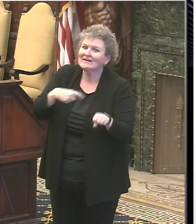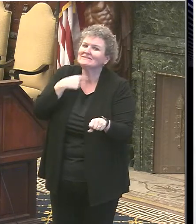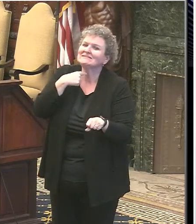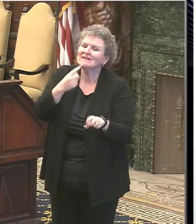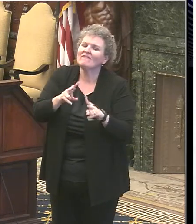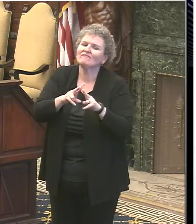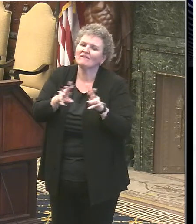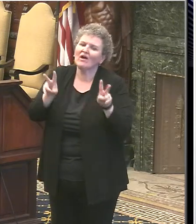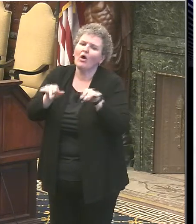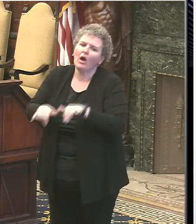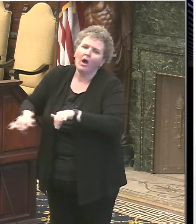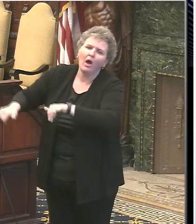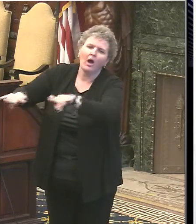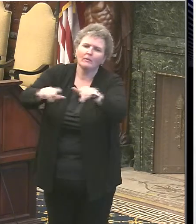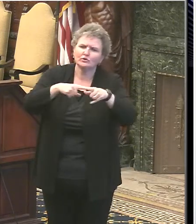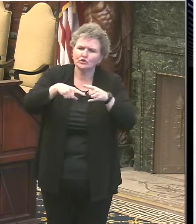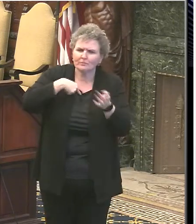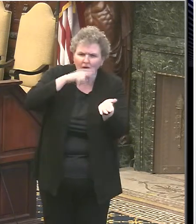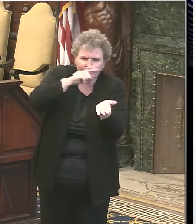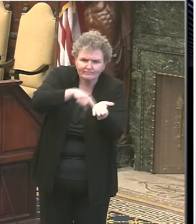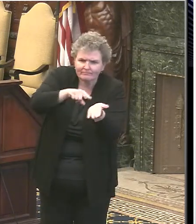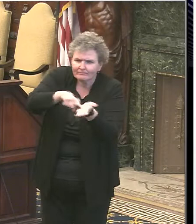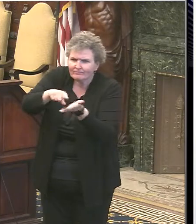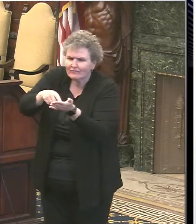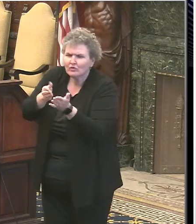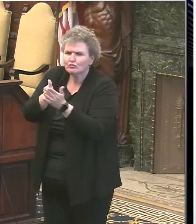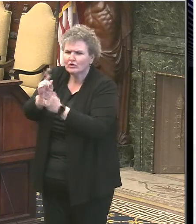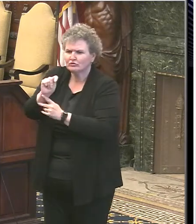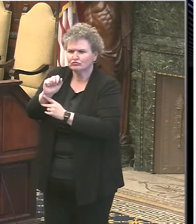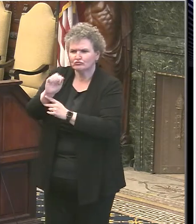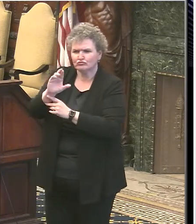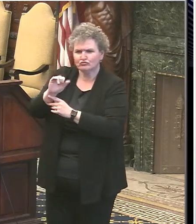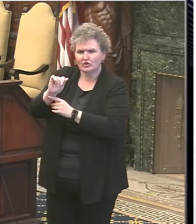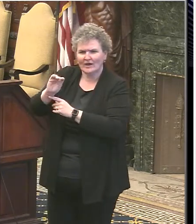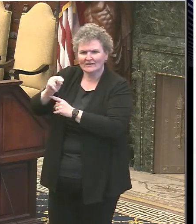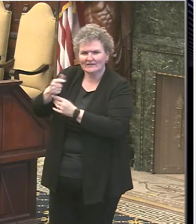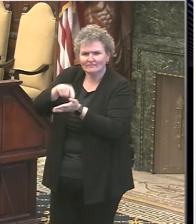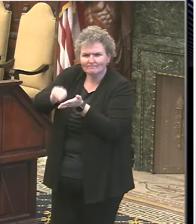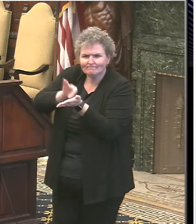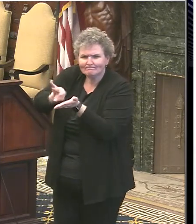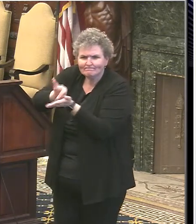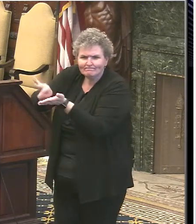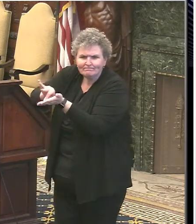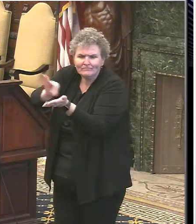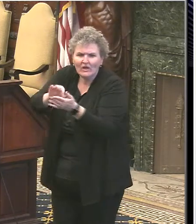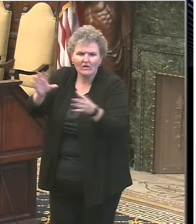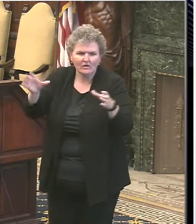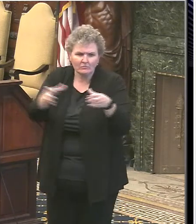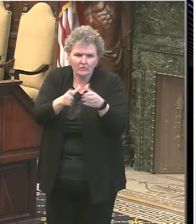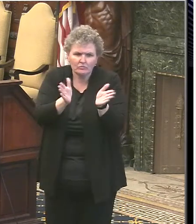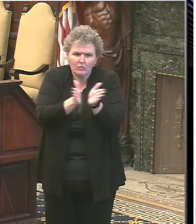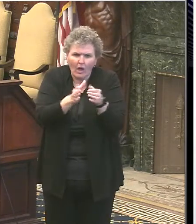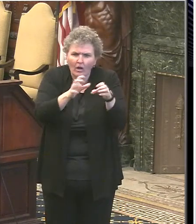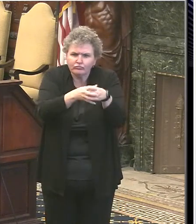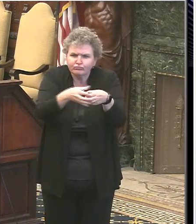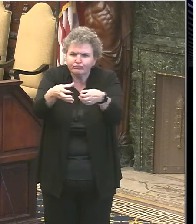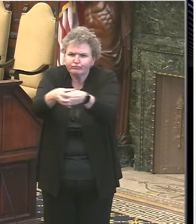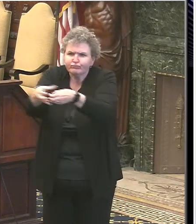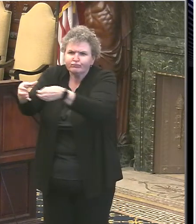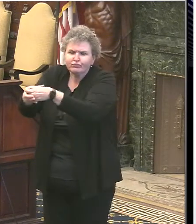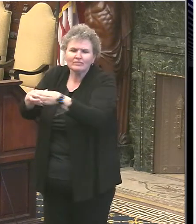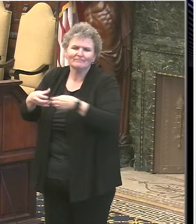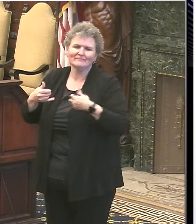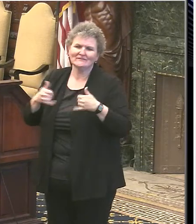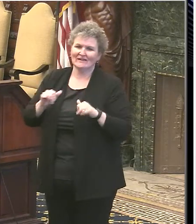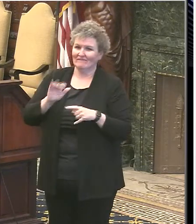case investigation and contact tracing interviews to learn about spread in small gatherings. So I do think that they're important. I can't say that they're more than 50%,